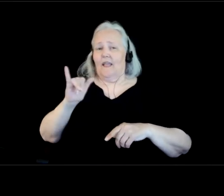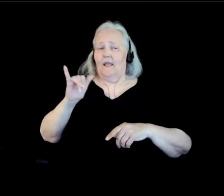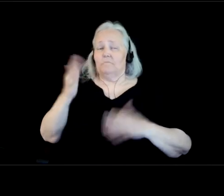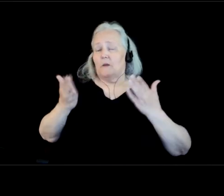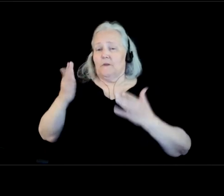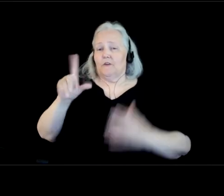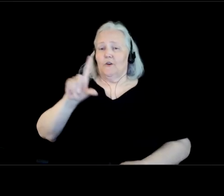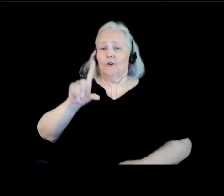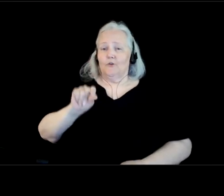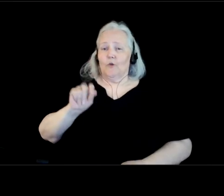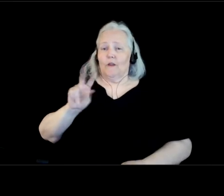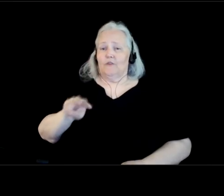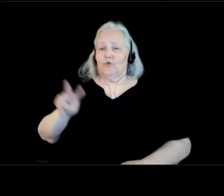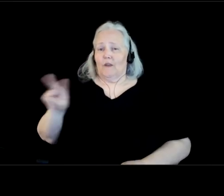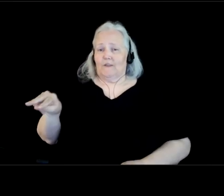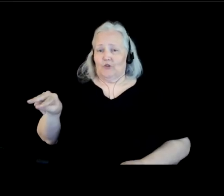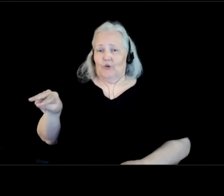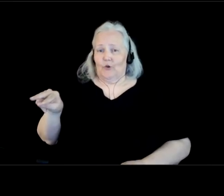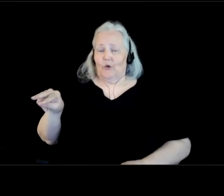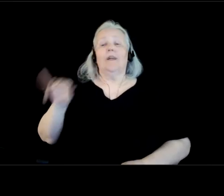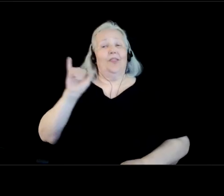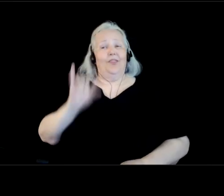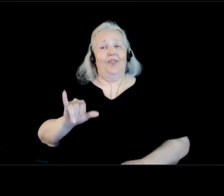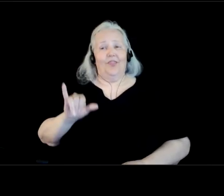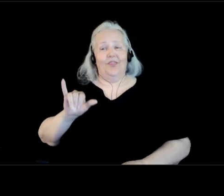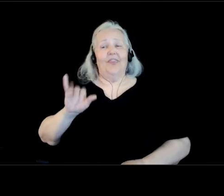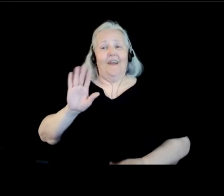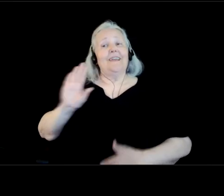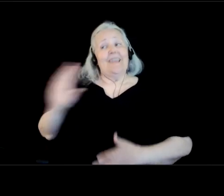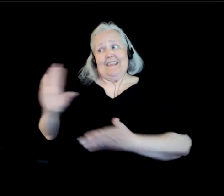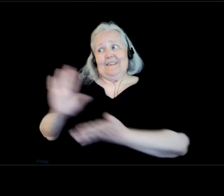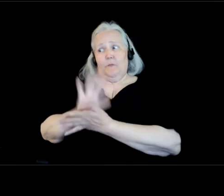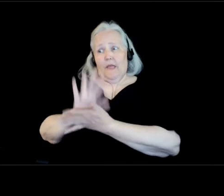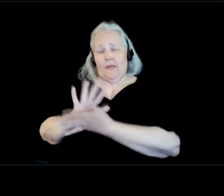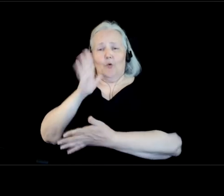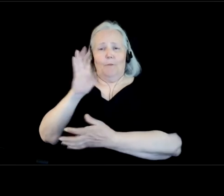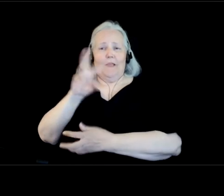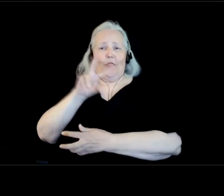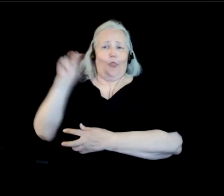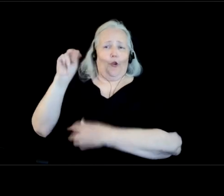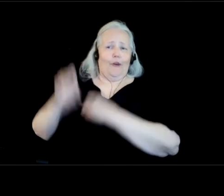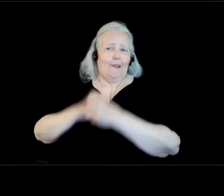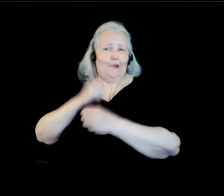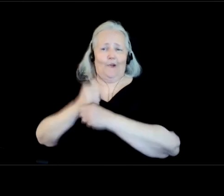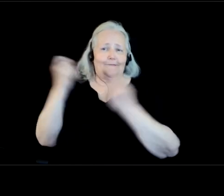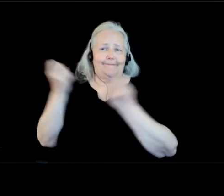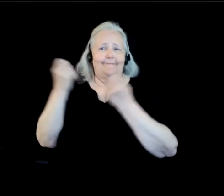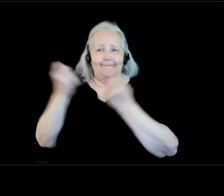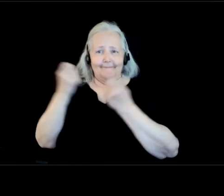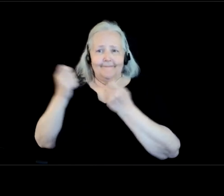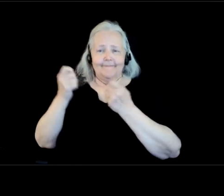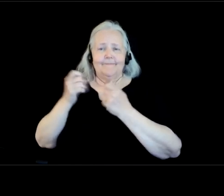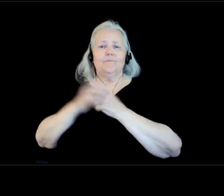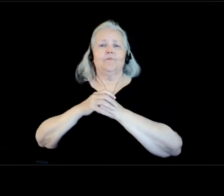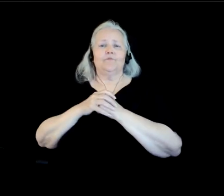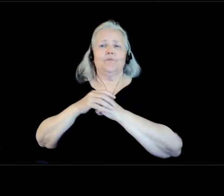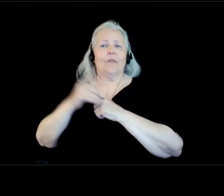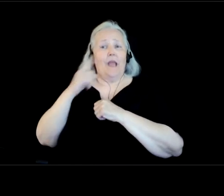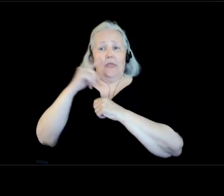2022, which will be the 30th anniversary of the Hale et al. Papers, that will also be, which I think were until last